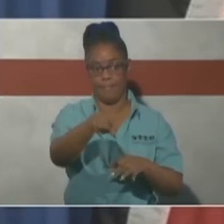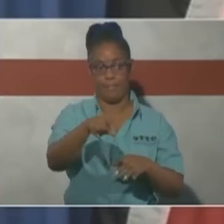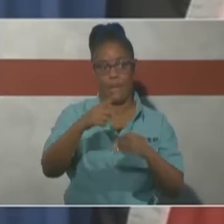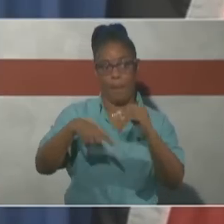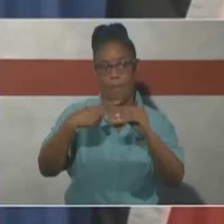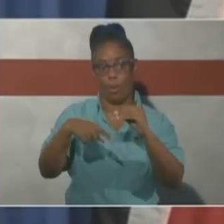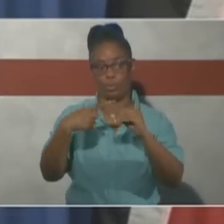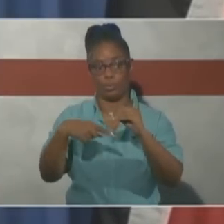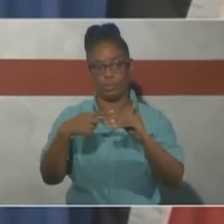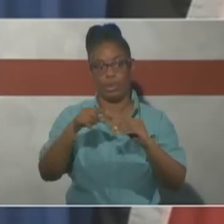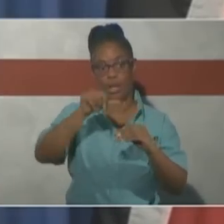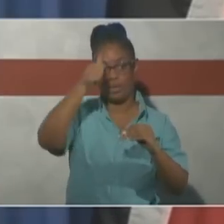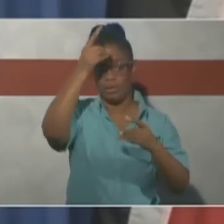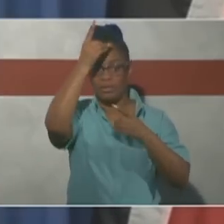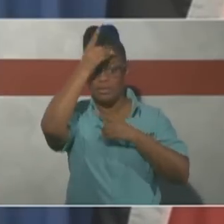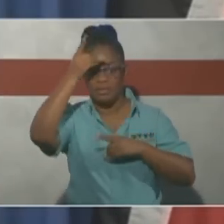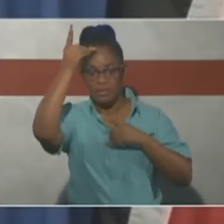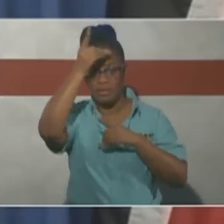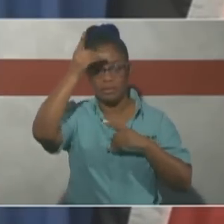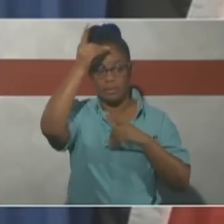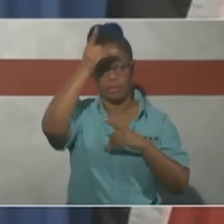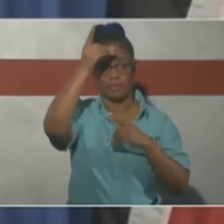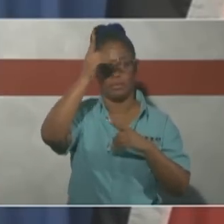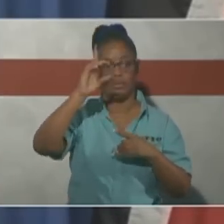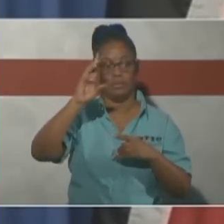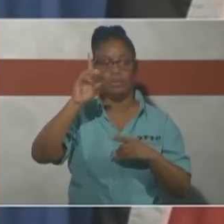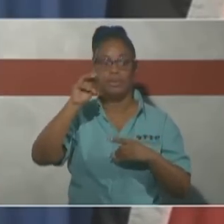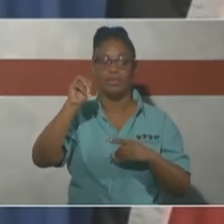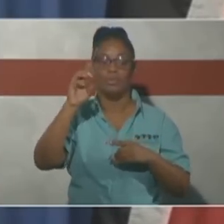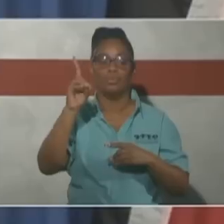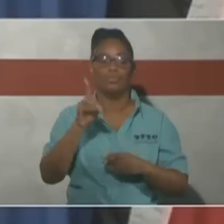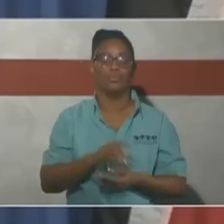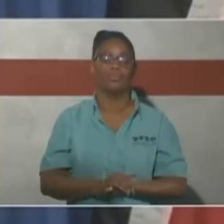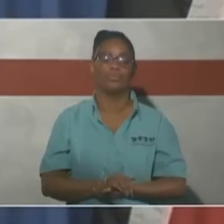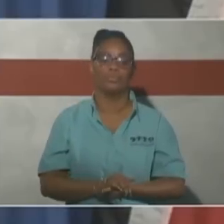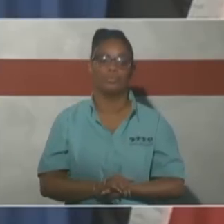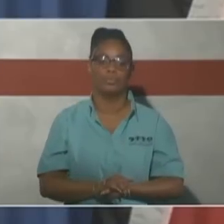However, I would like to ask Dr.